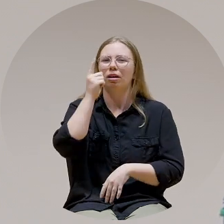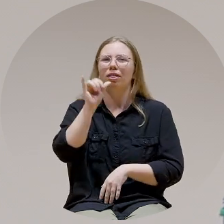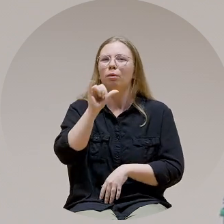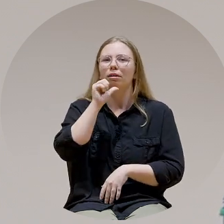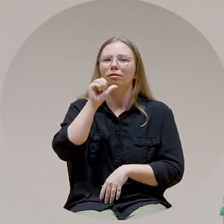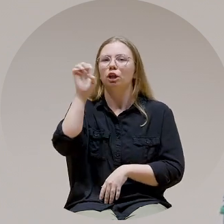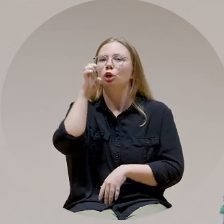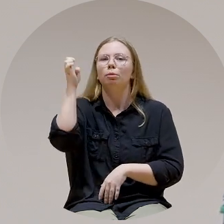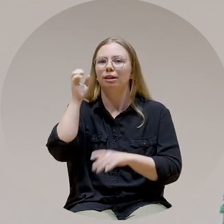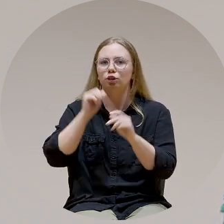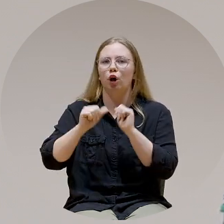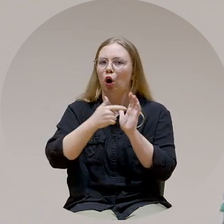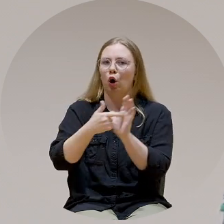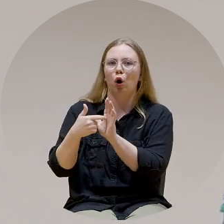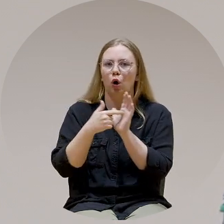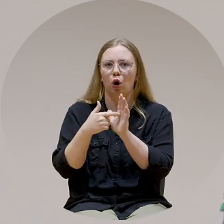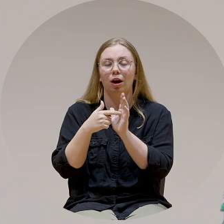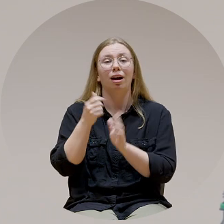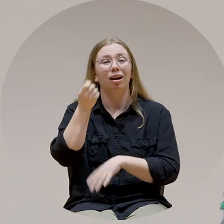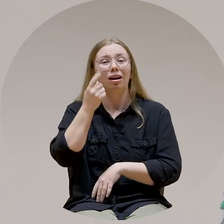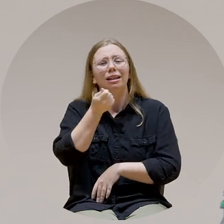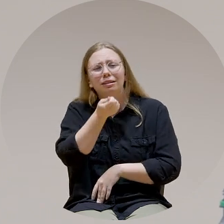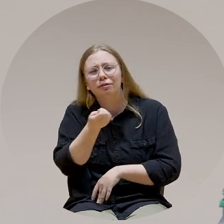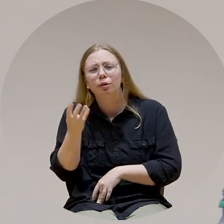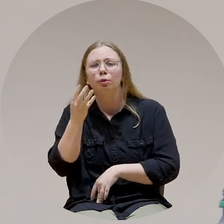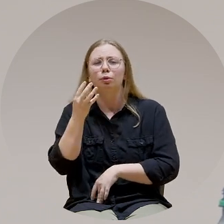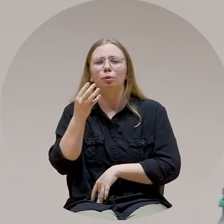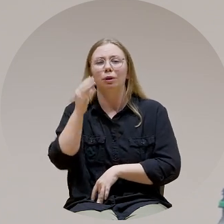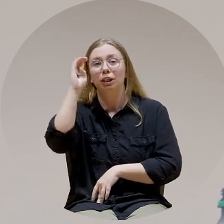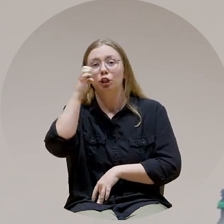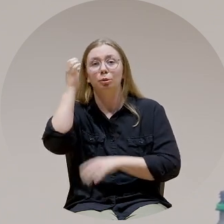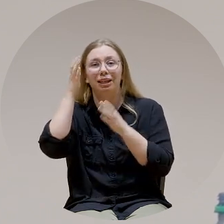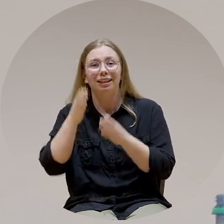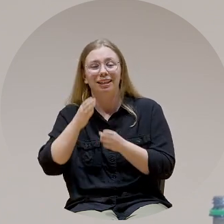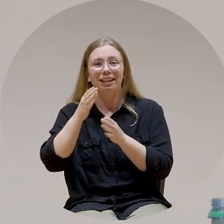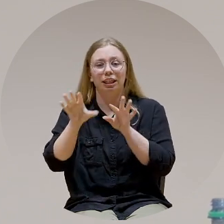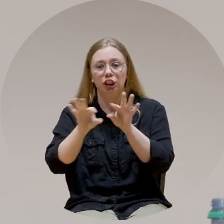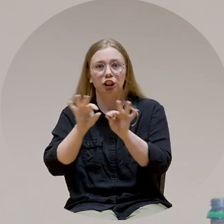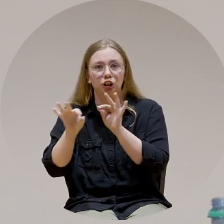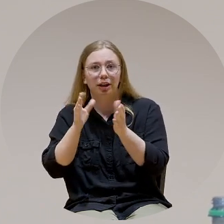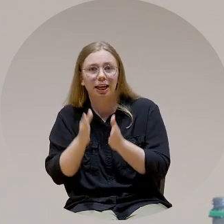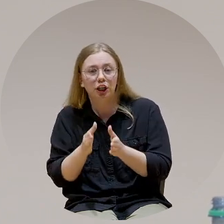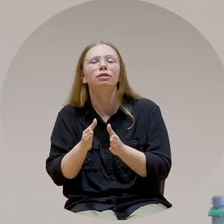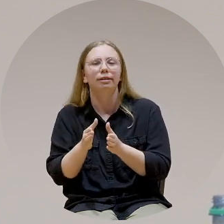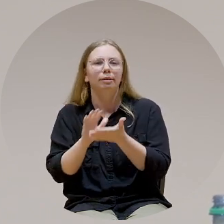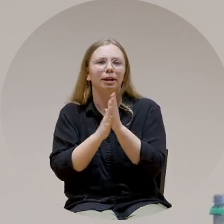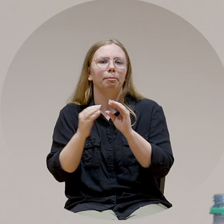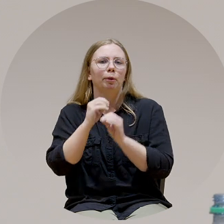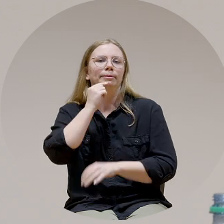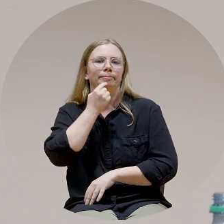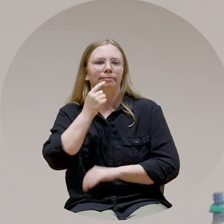There are a small number of European curators who are increasingly taking this more